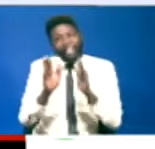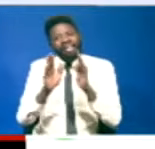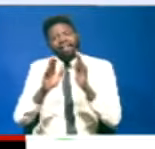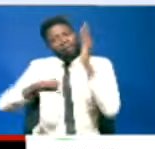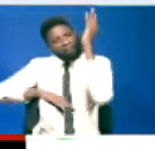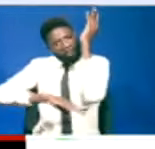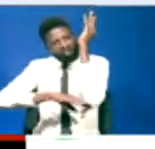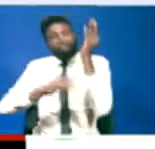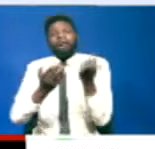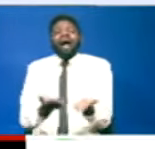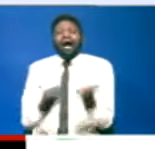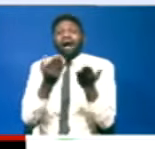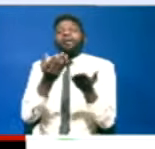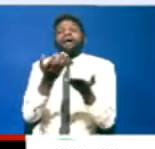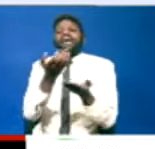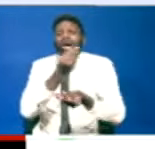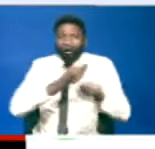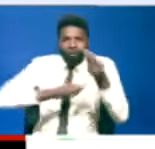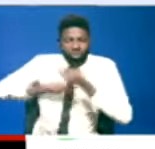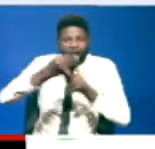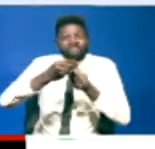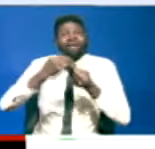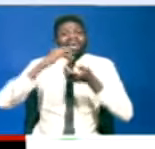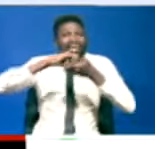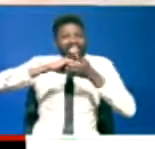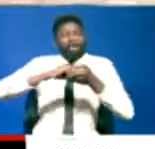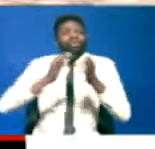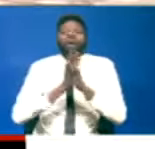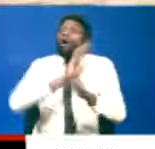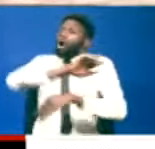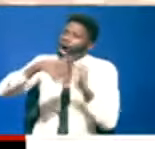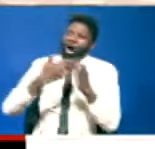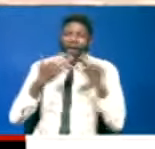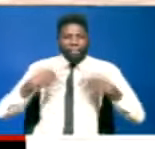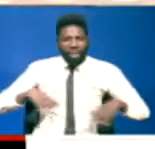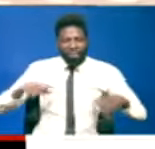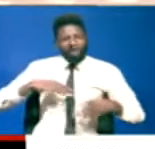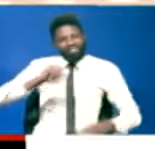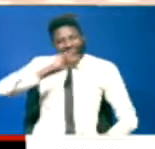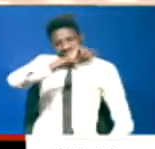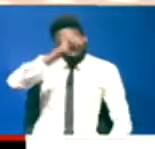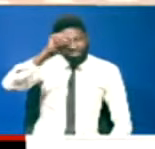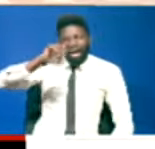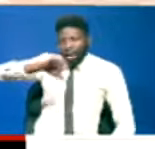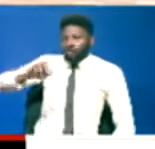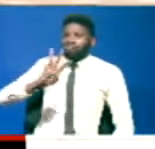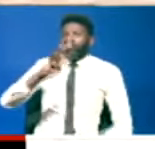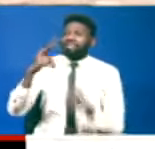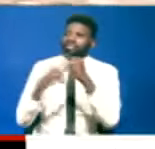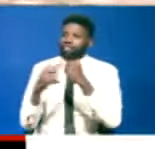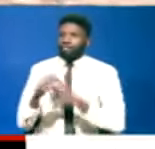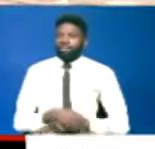economic engagements with all peoples in the 47 counties. We are calling for